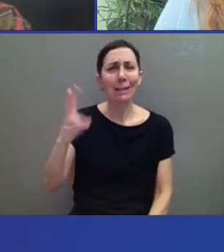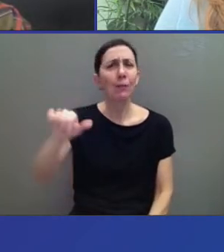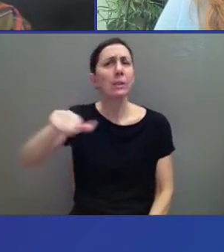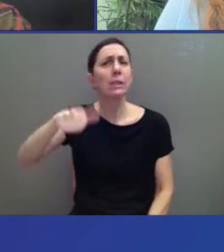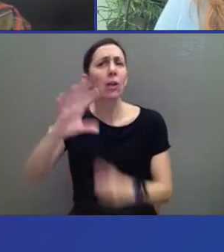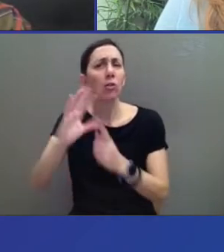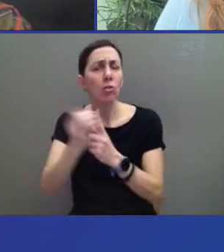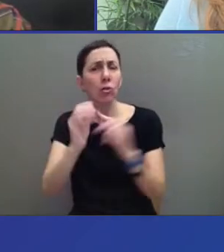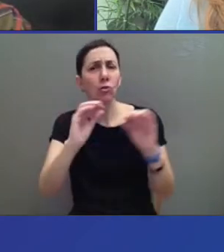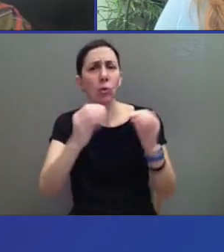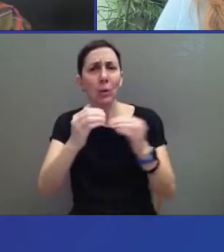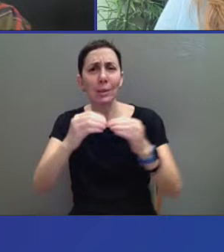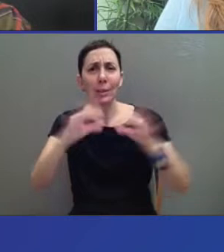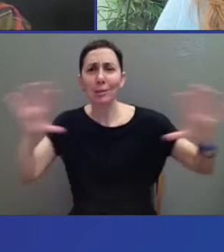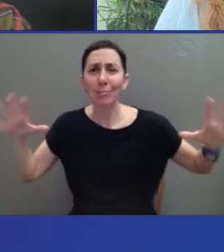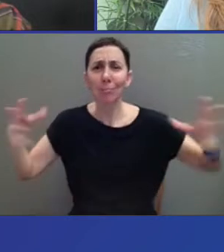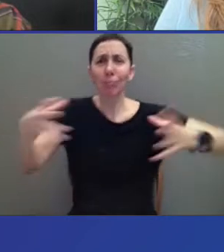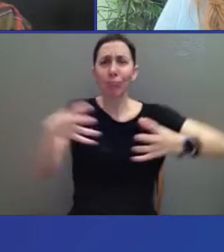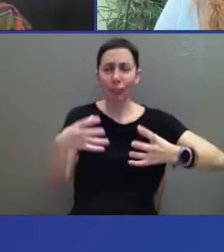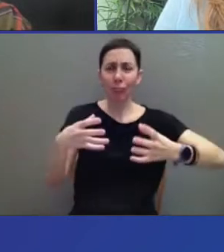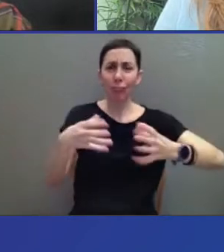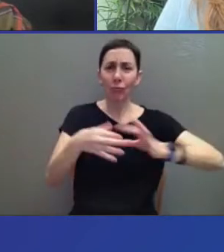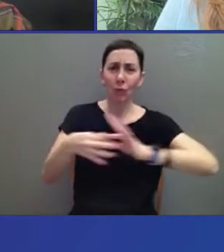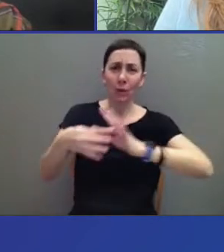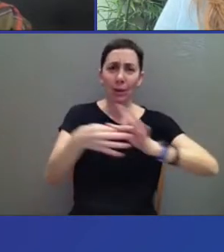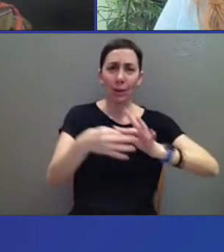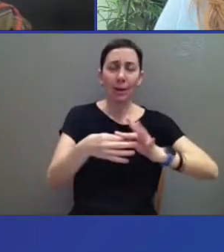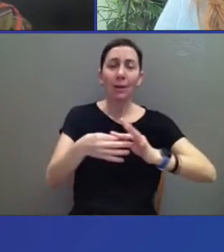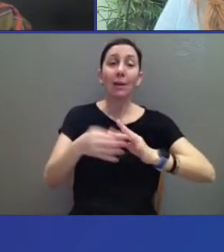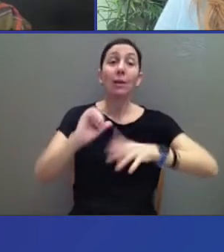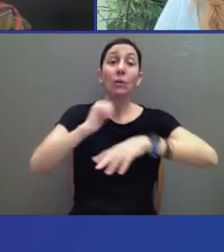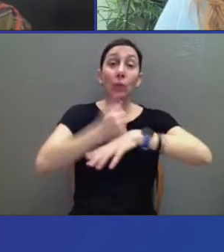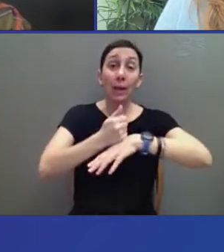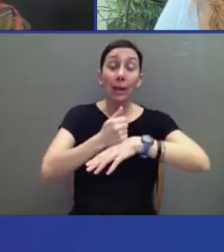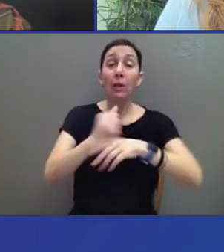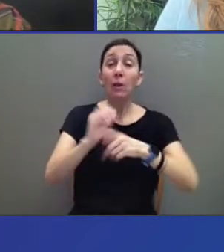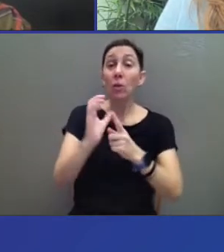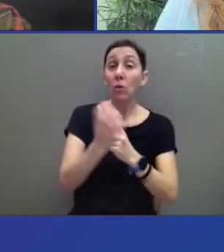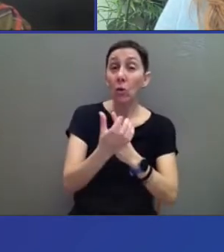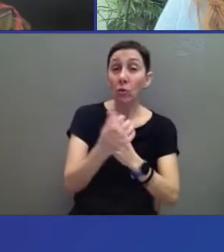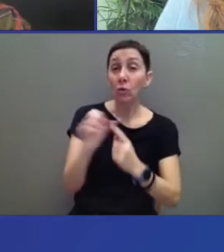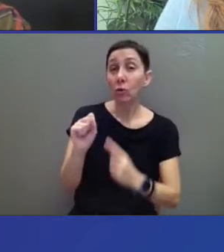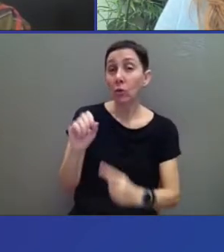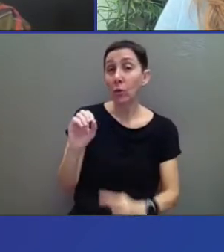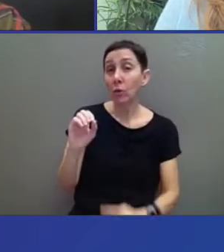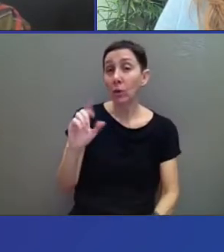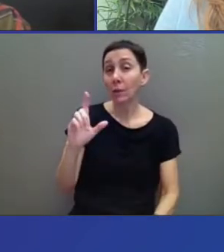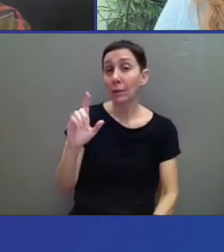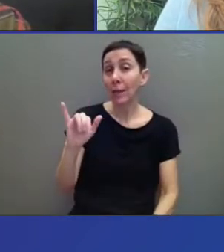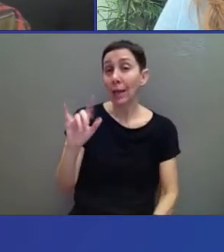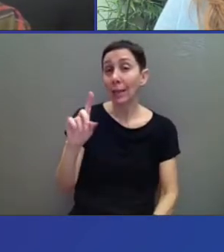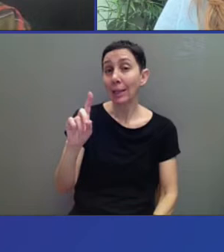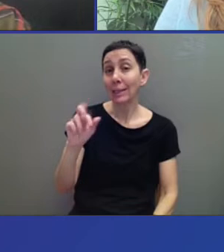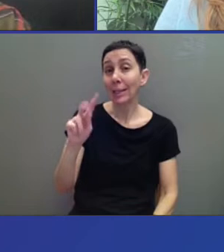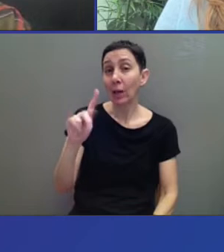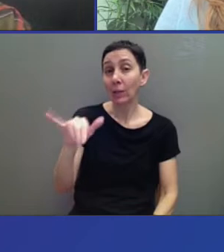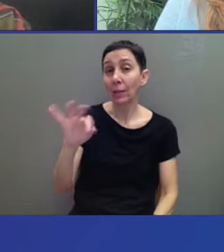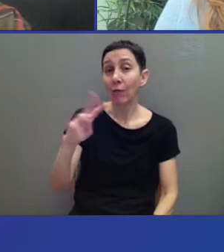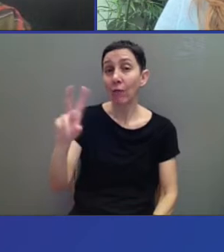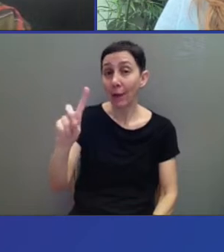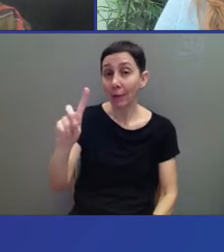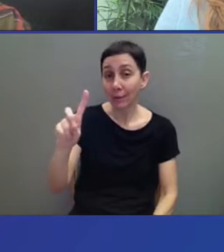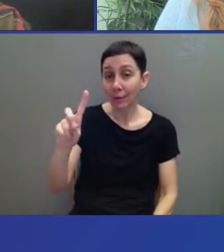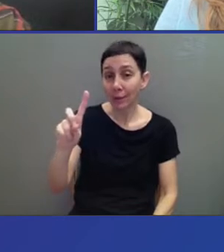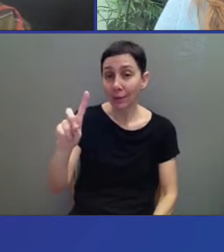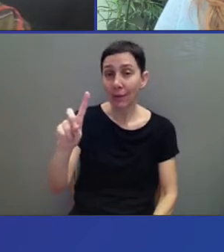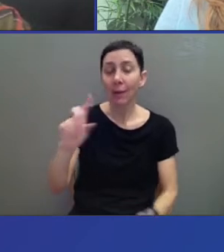that came together to create the Cultural Solidarity Fund. I'll tell you more about Cultural Solidarity Fund, but we also work